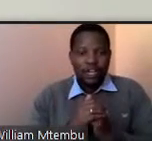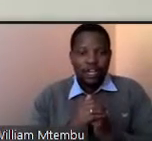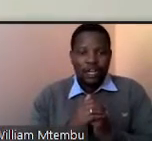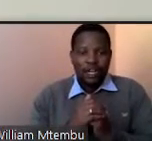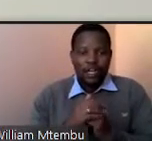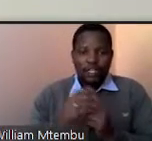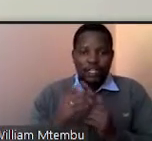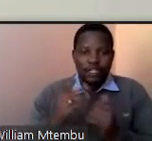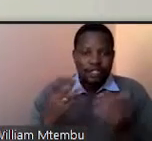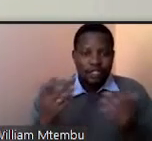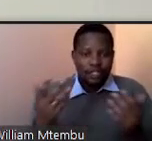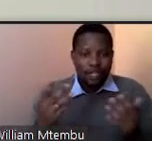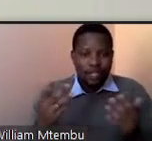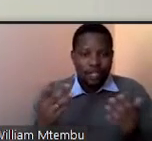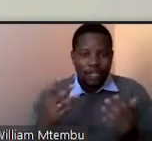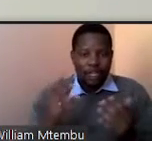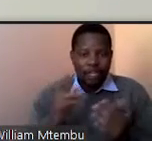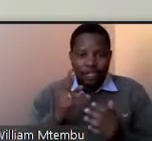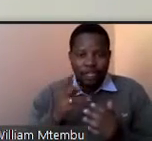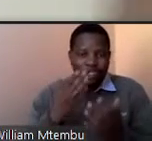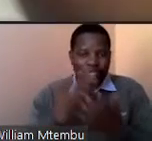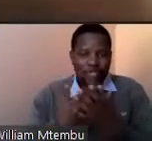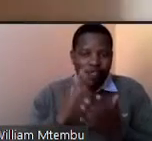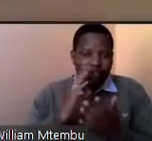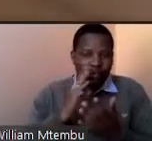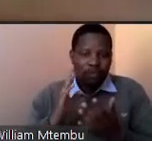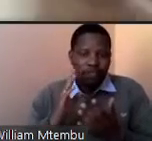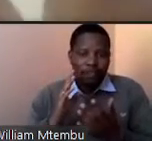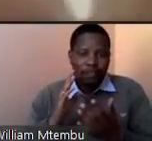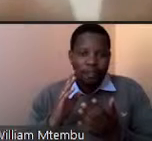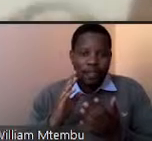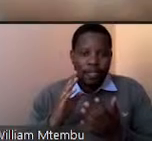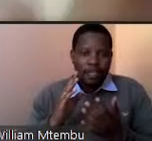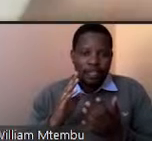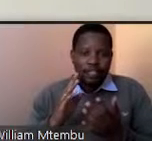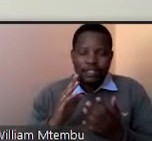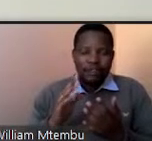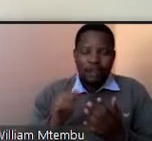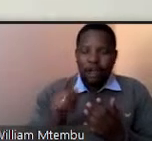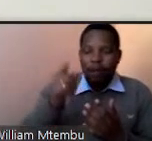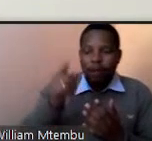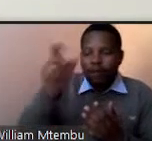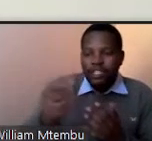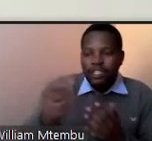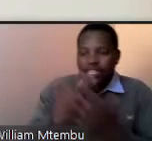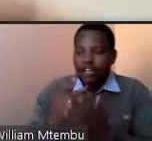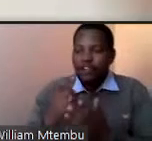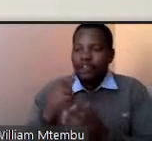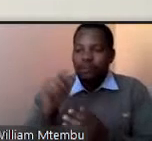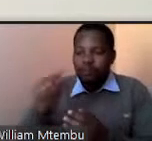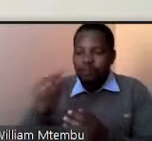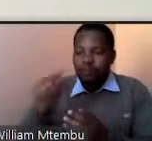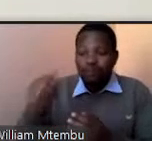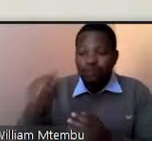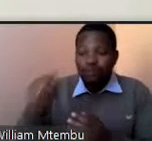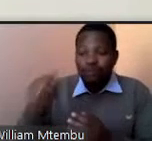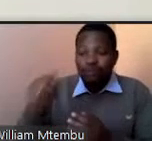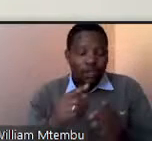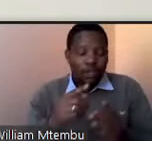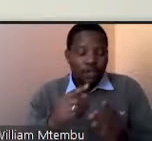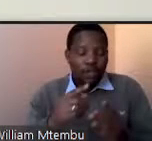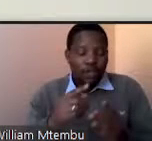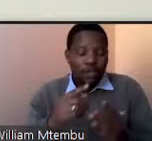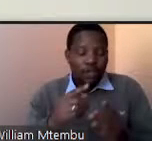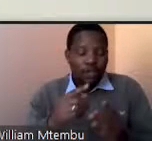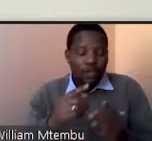unfortunately, this one it can be there was no particular person who was placed in terms of responsibility